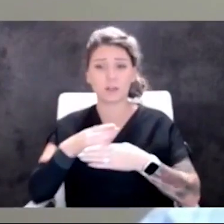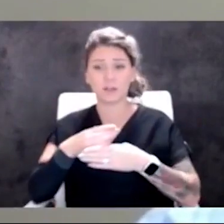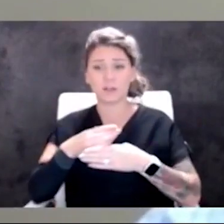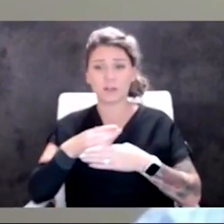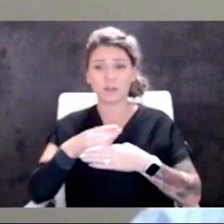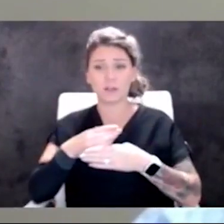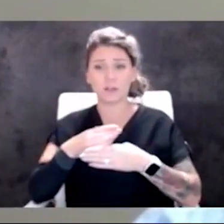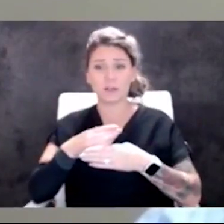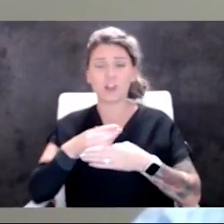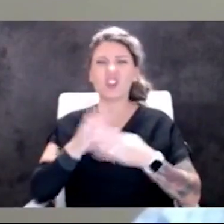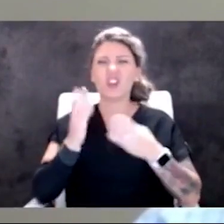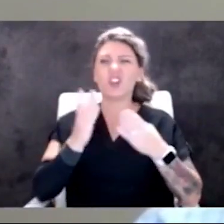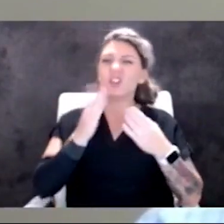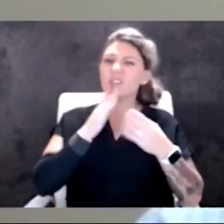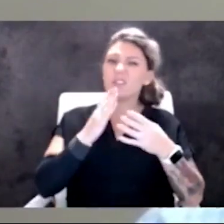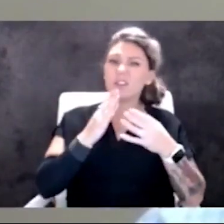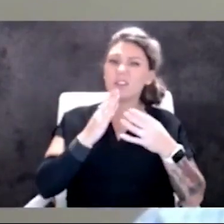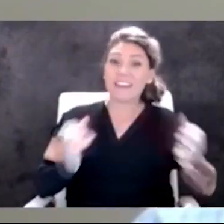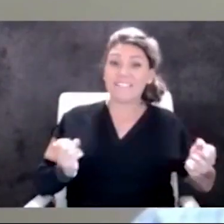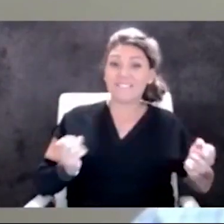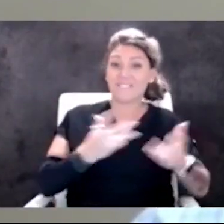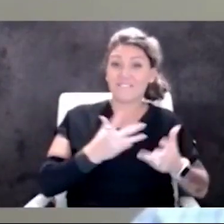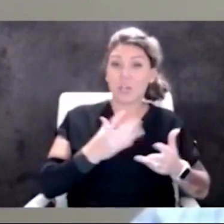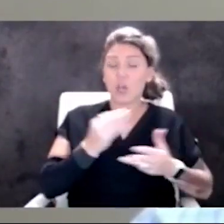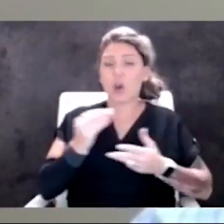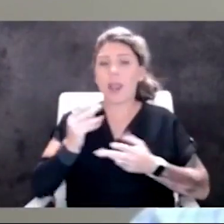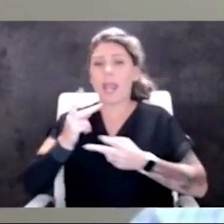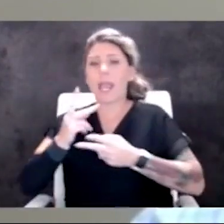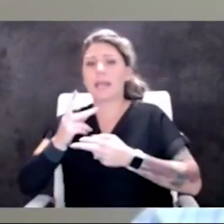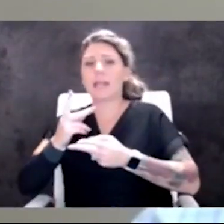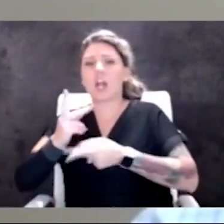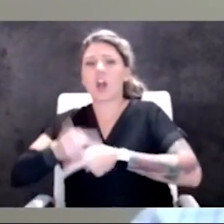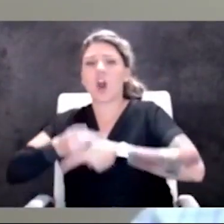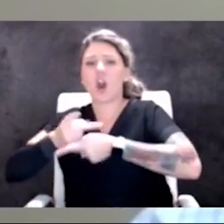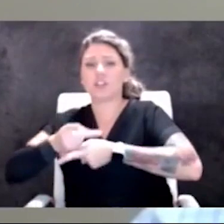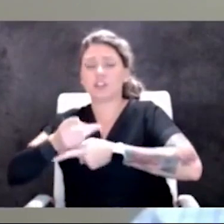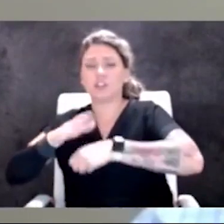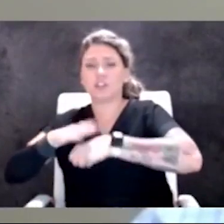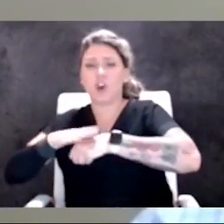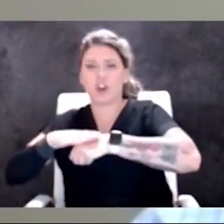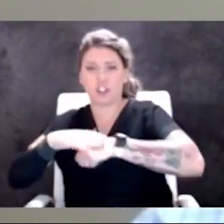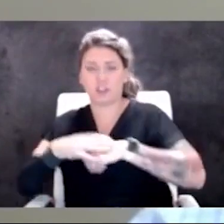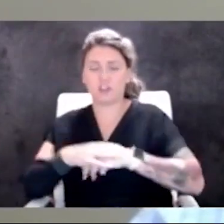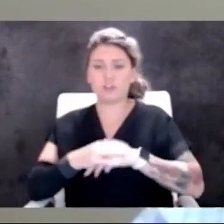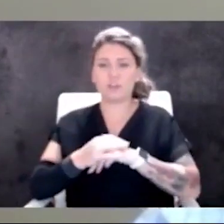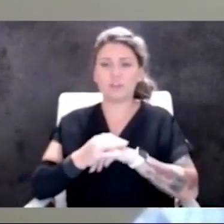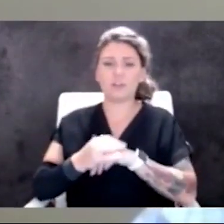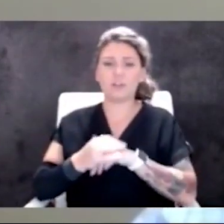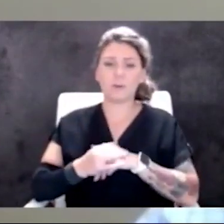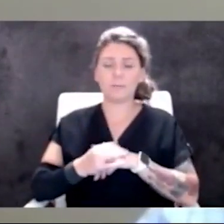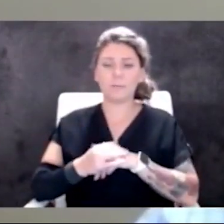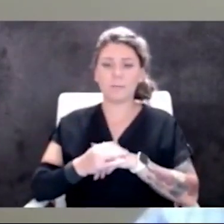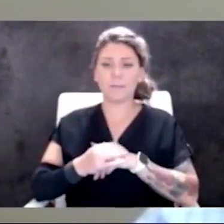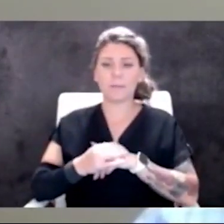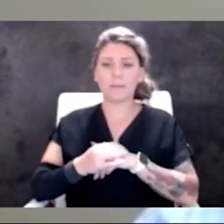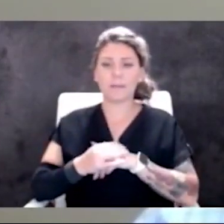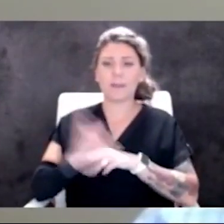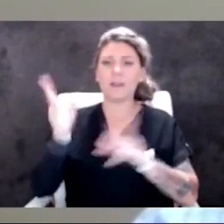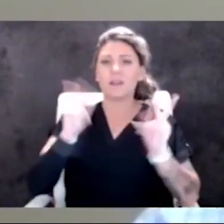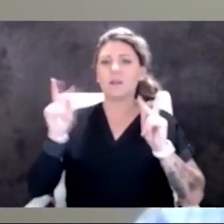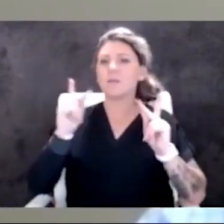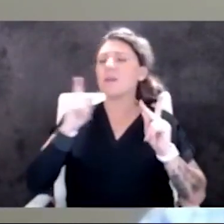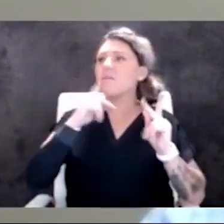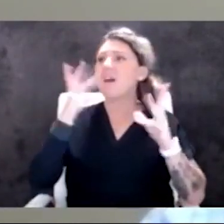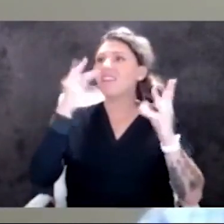there's a fine line between fear and caution. And I think people outside of maybe within the medical community,